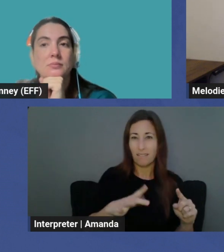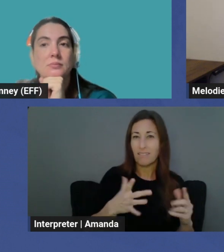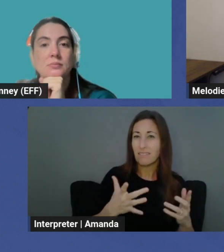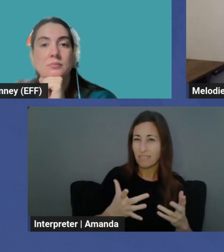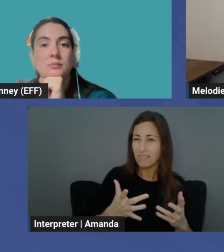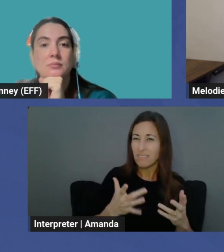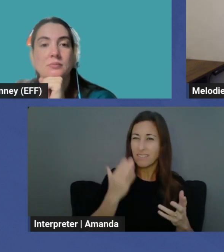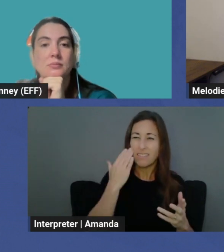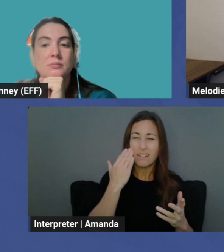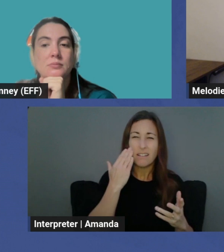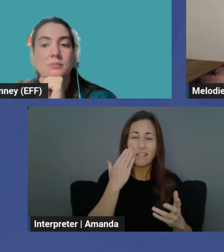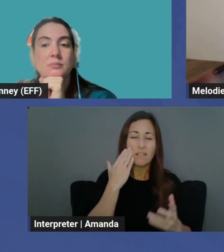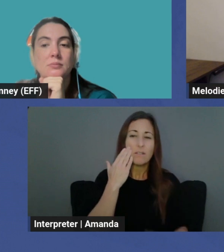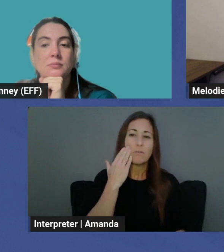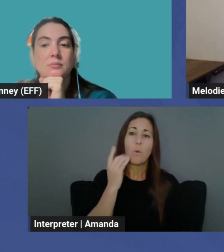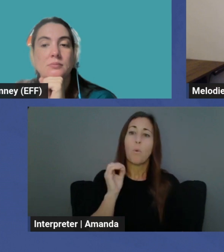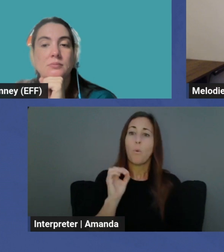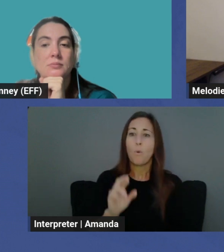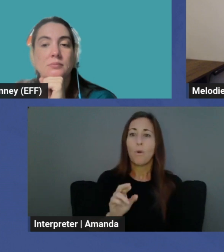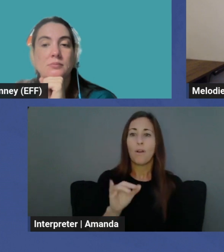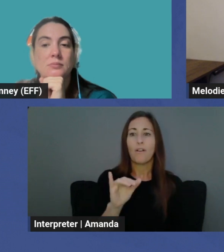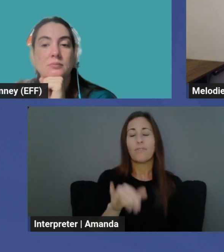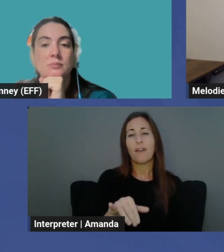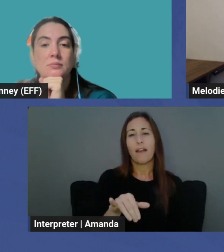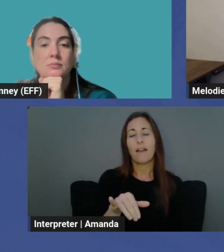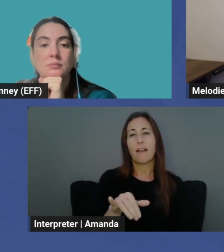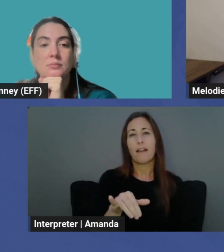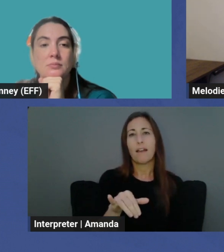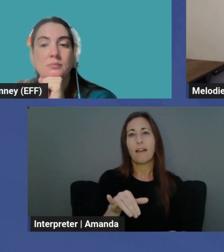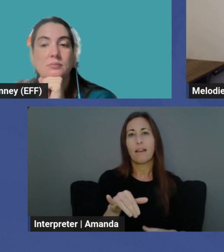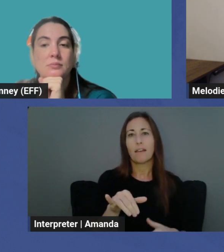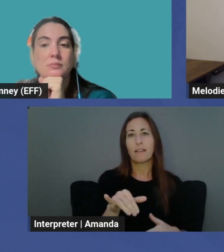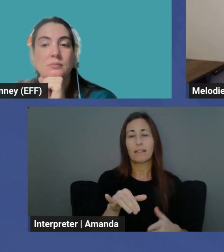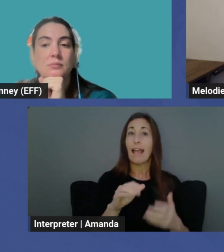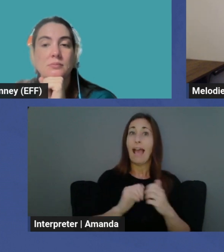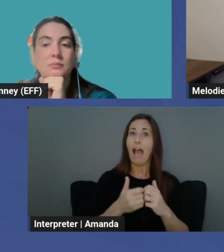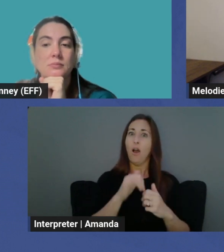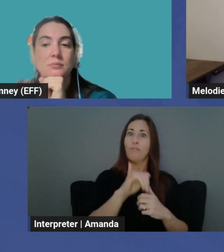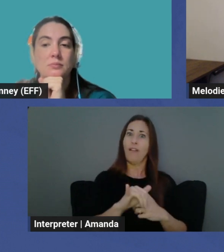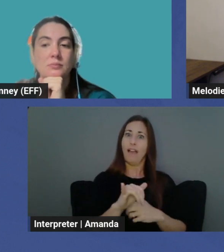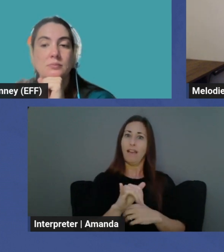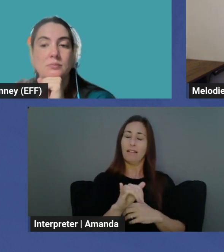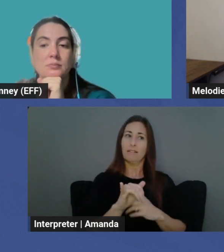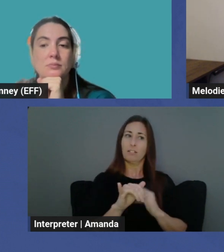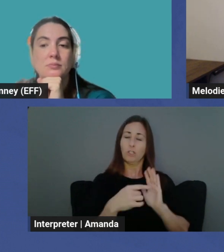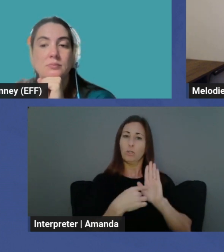Or that expression or that articulation of that expression is